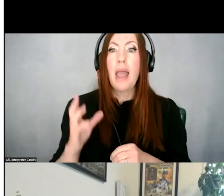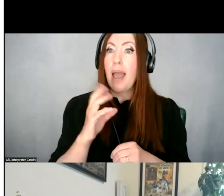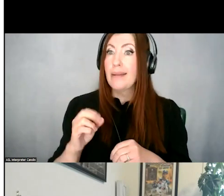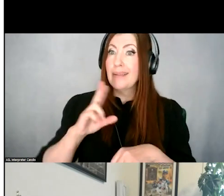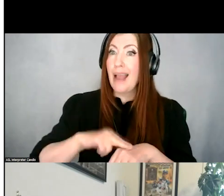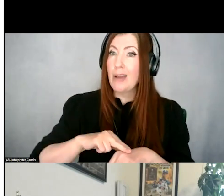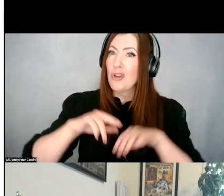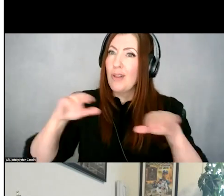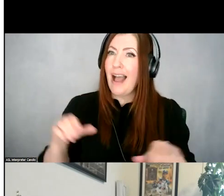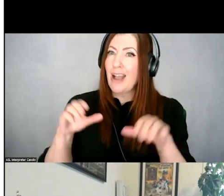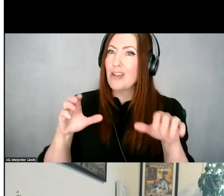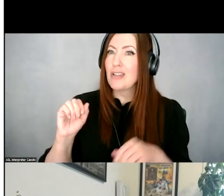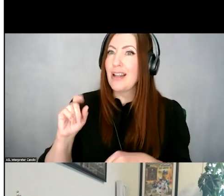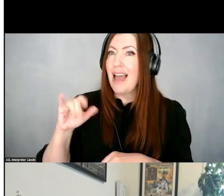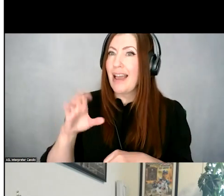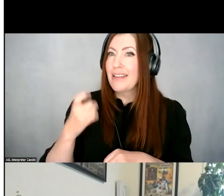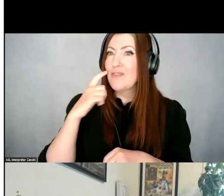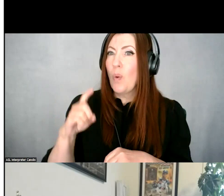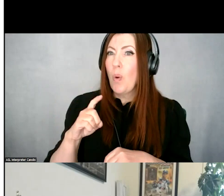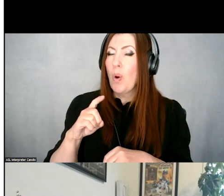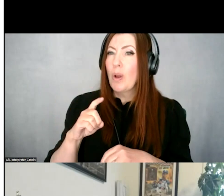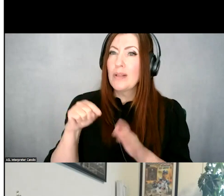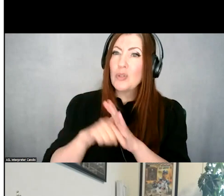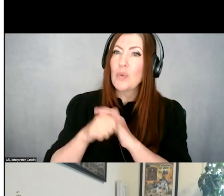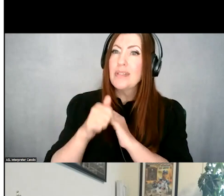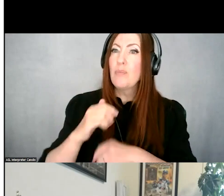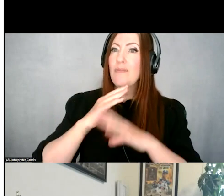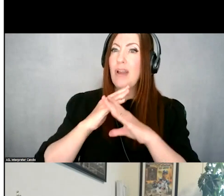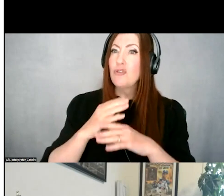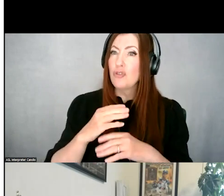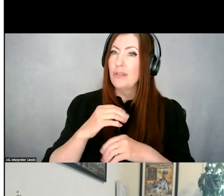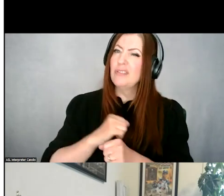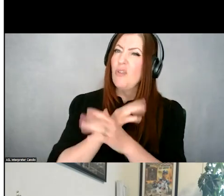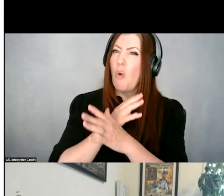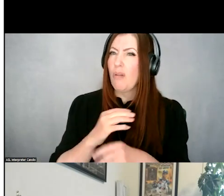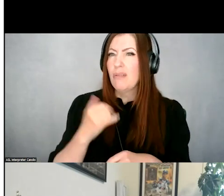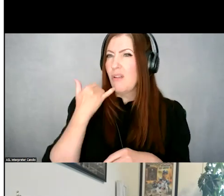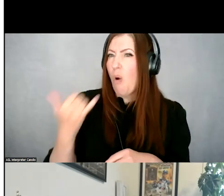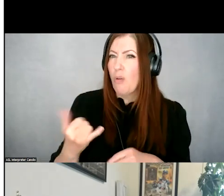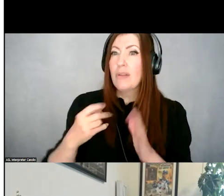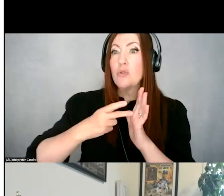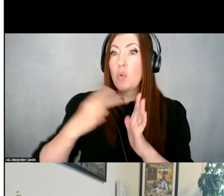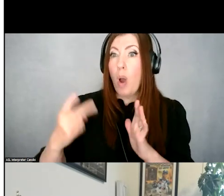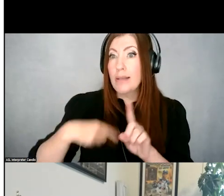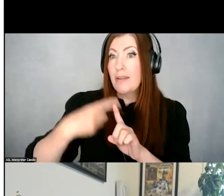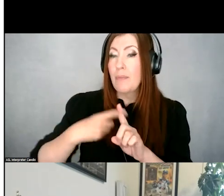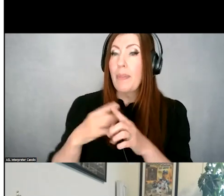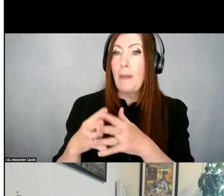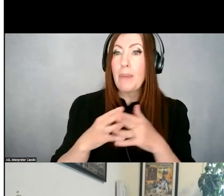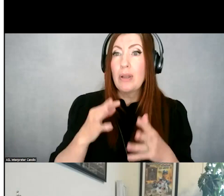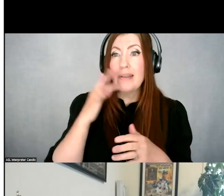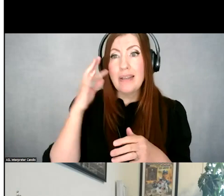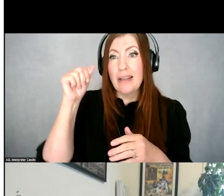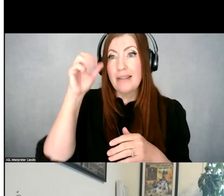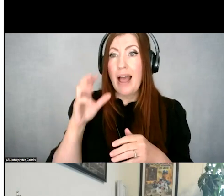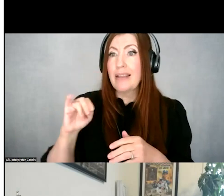National Action Alliance for Suicide Prevention call that we have about twice a month, the American Indian Alaska Native